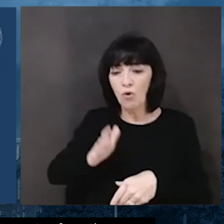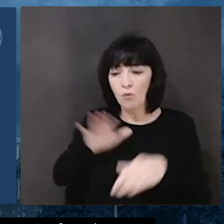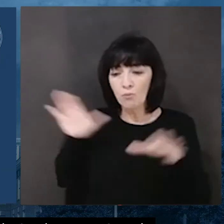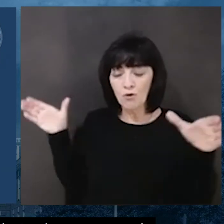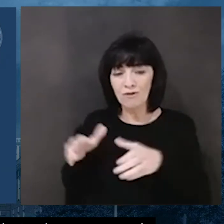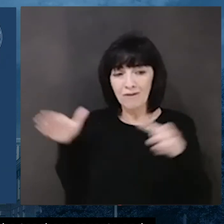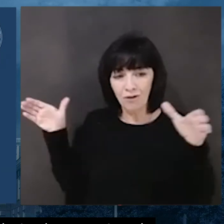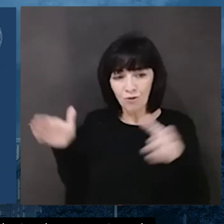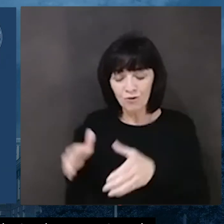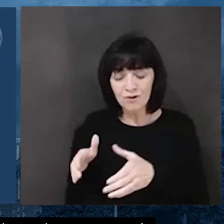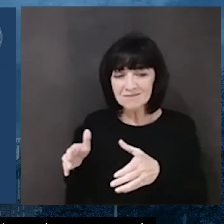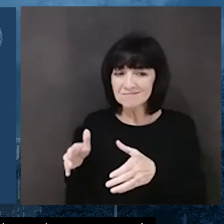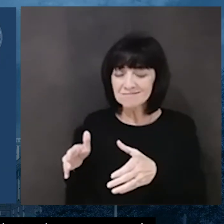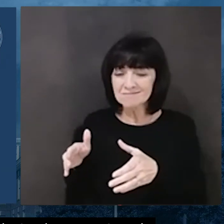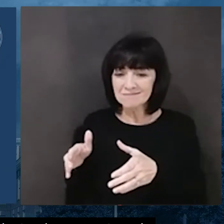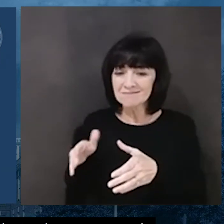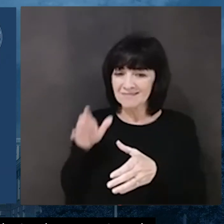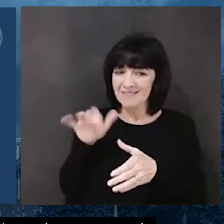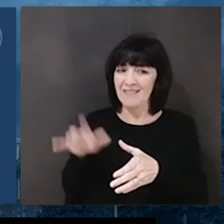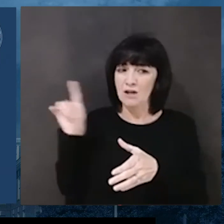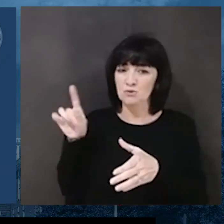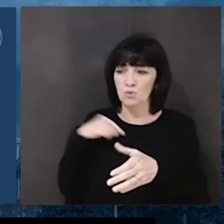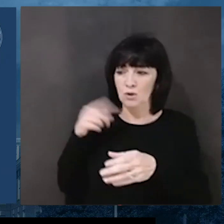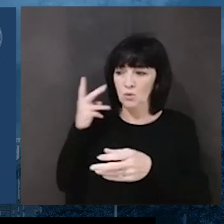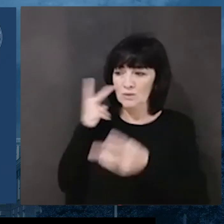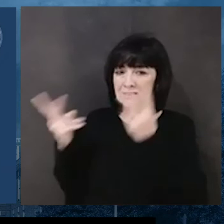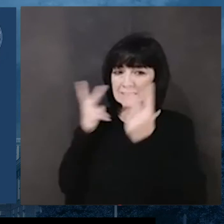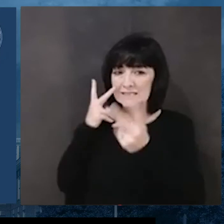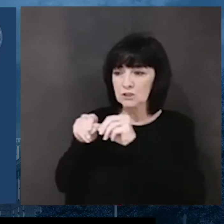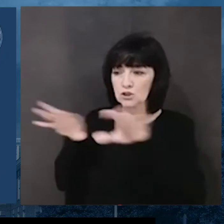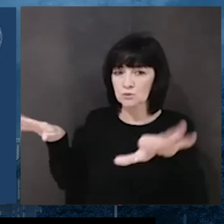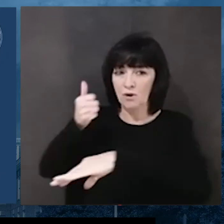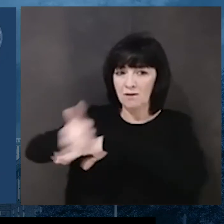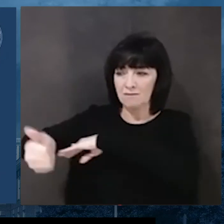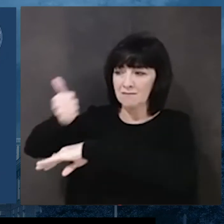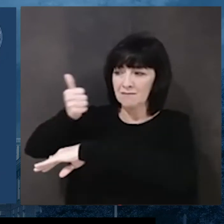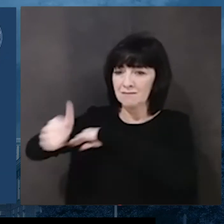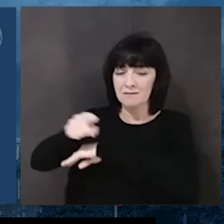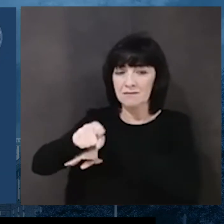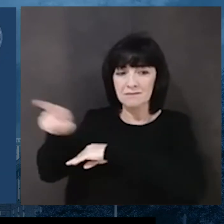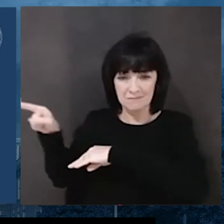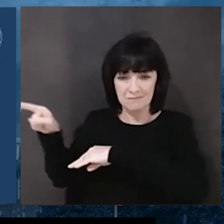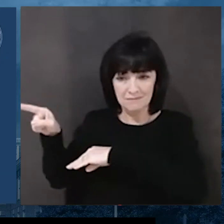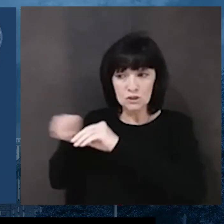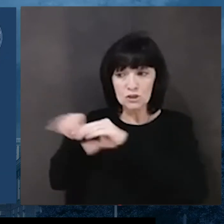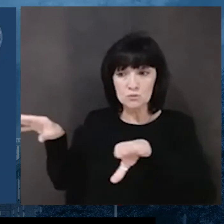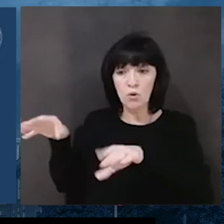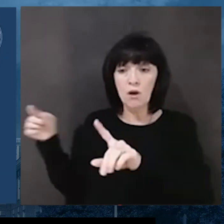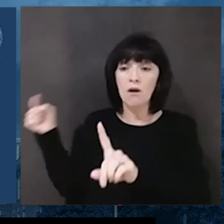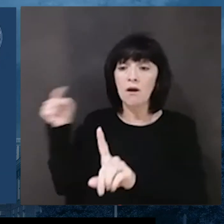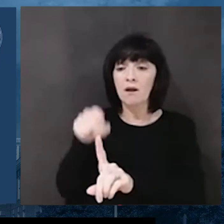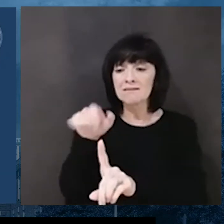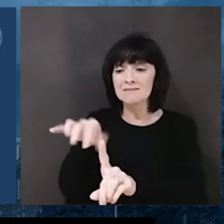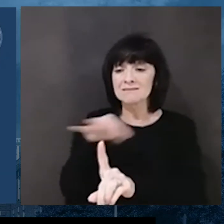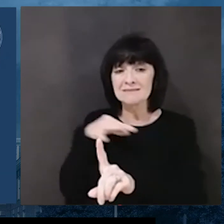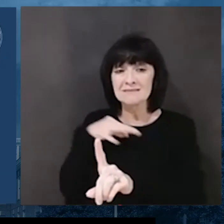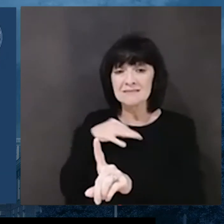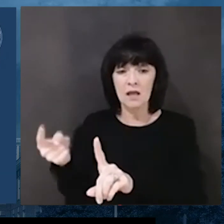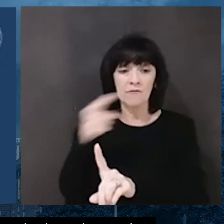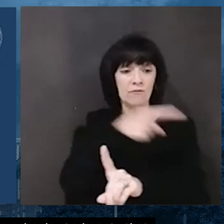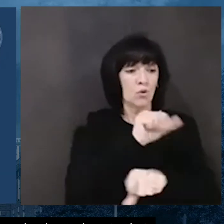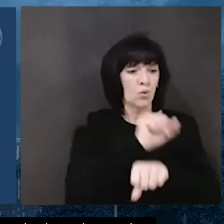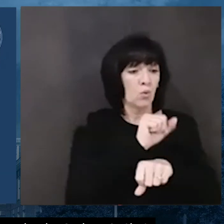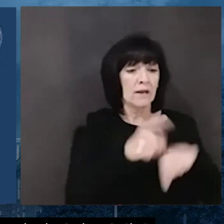who from time to time then are not able to work in the schools. And that's, again, consistent with the